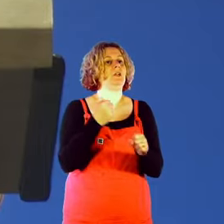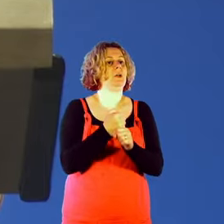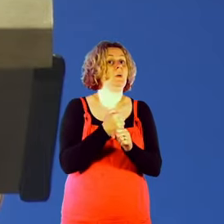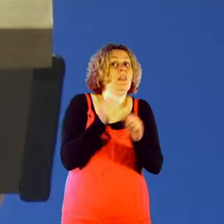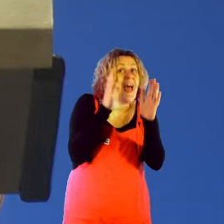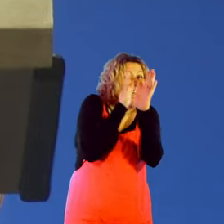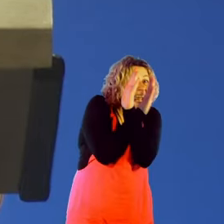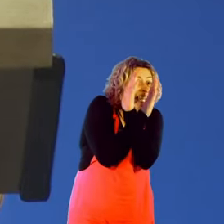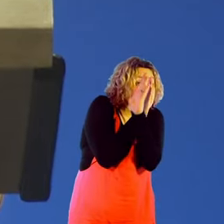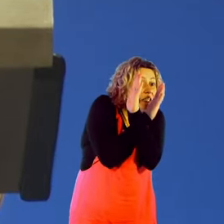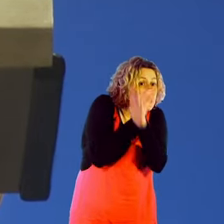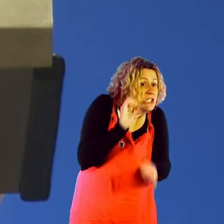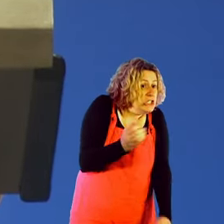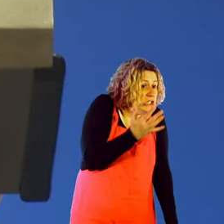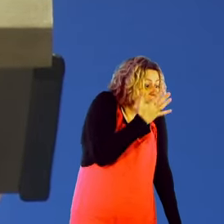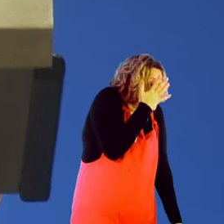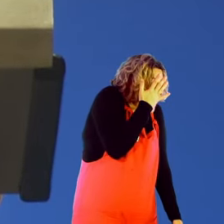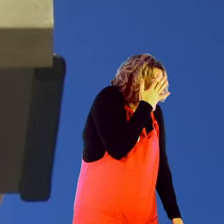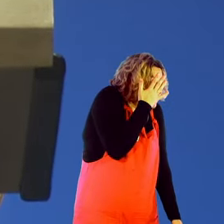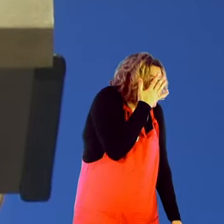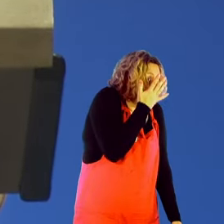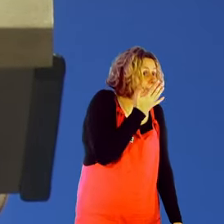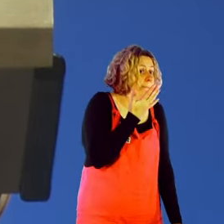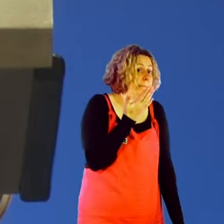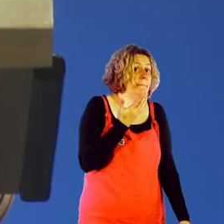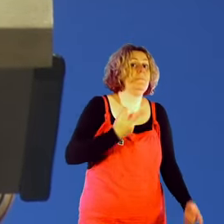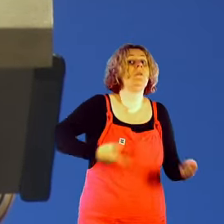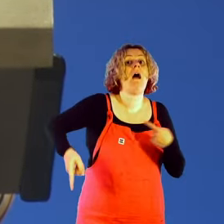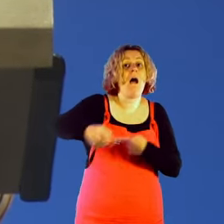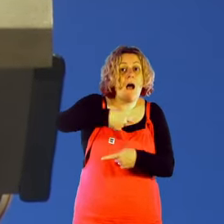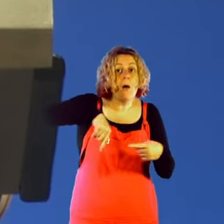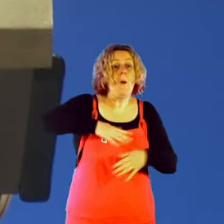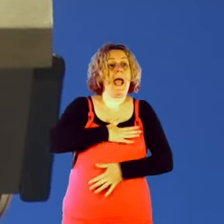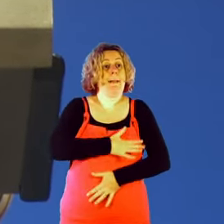Emotional responses are broken by sin.